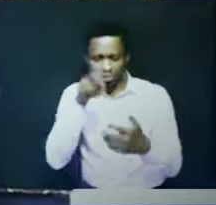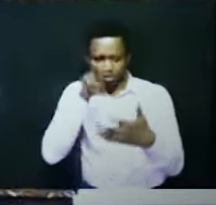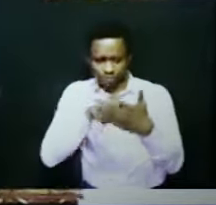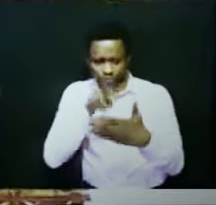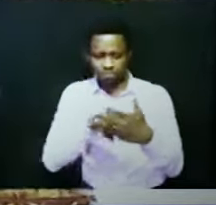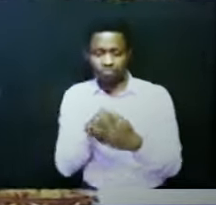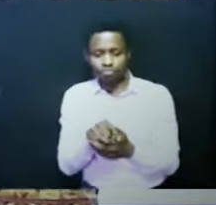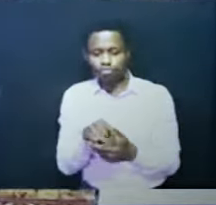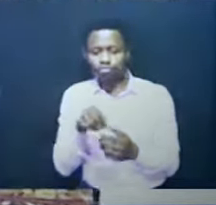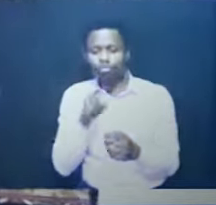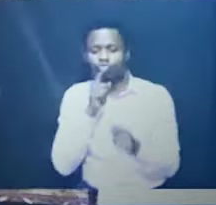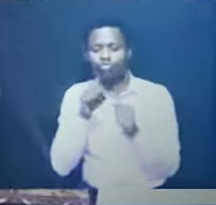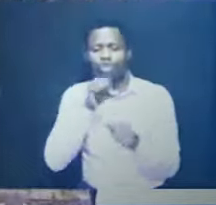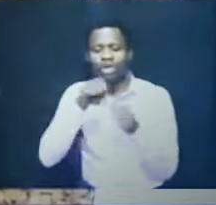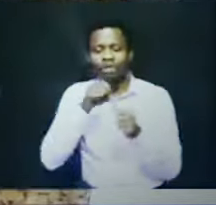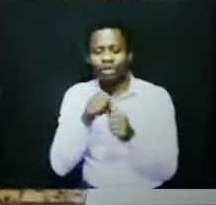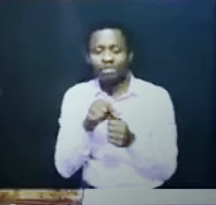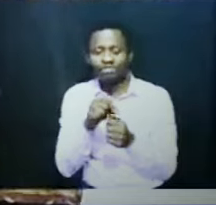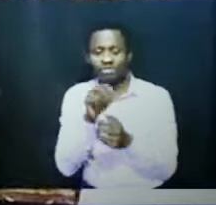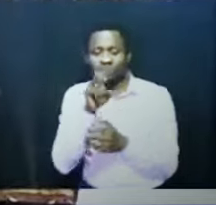woman.